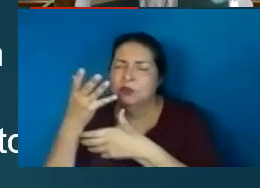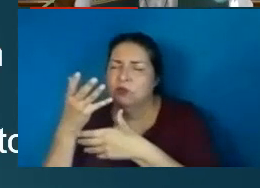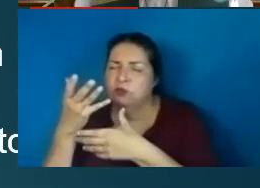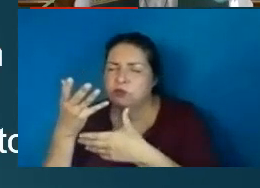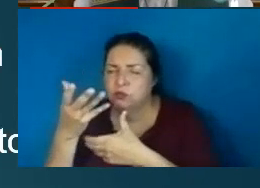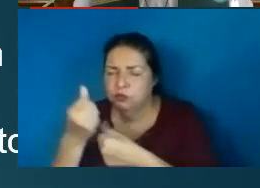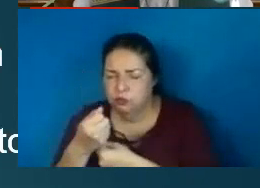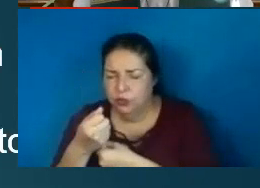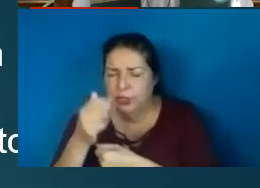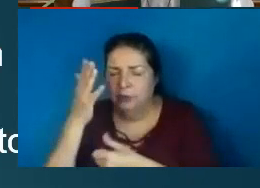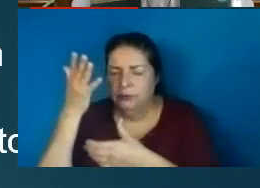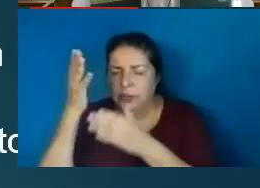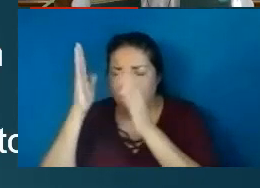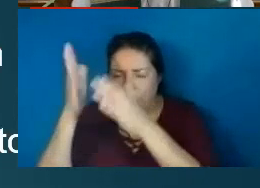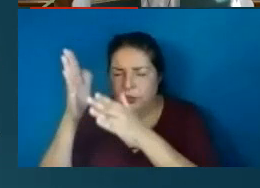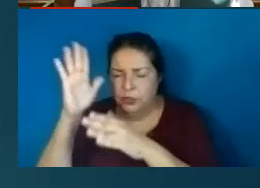Lord, in your mercy.